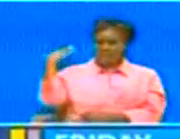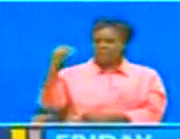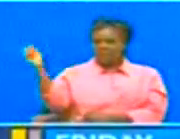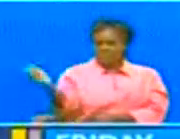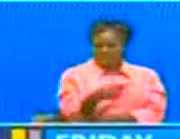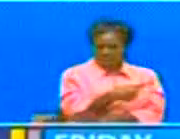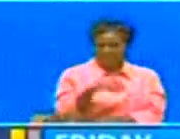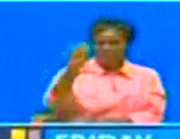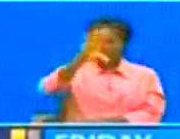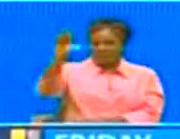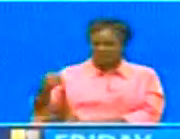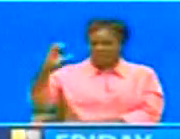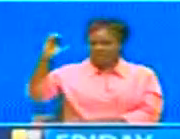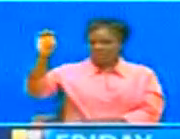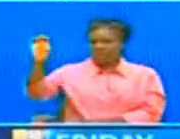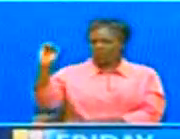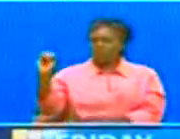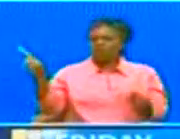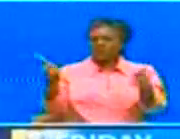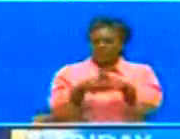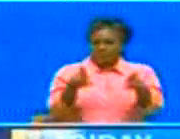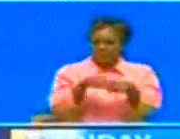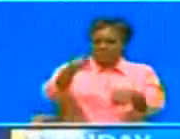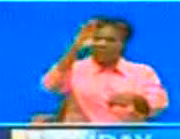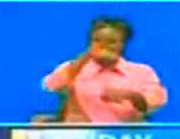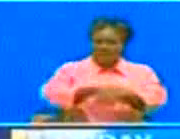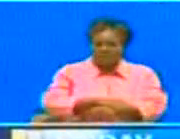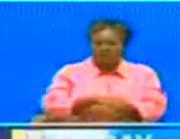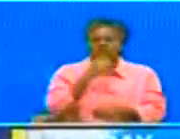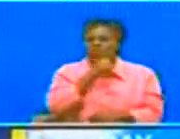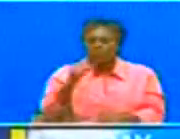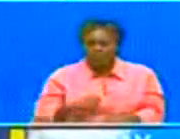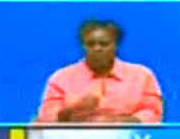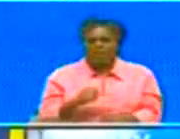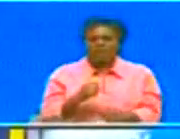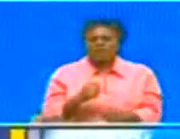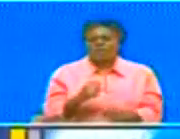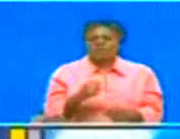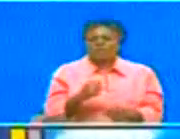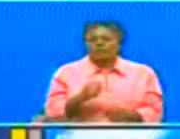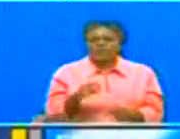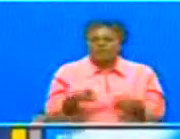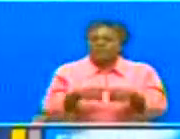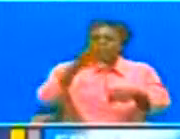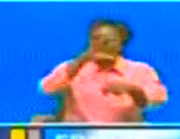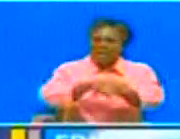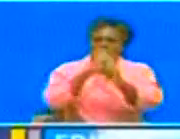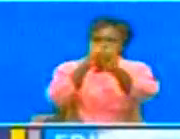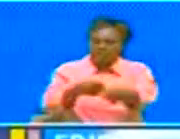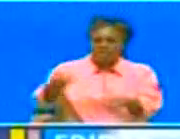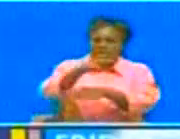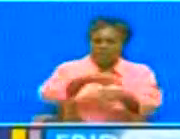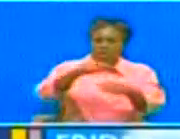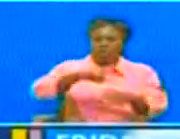by the Africa CEO Forum. And he's also the recipient of the Elder of the Burning Spear, and he's also the recipient of the